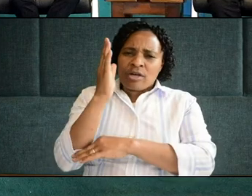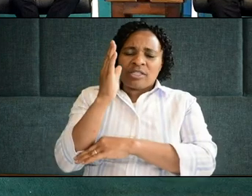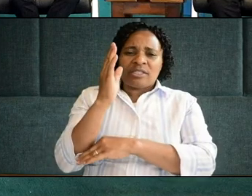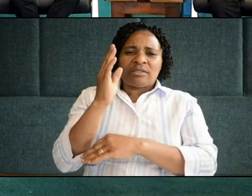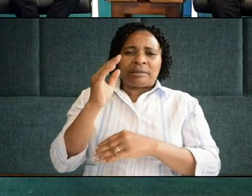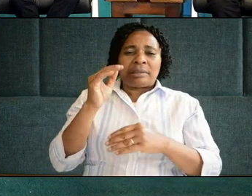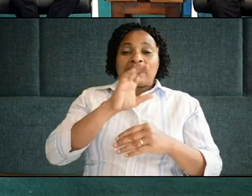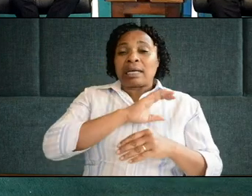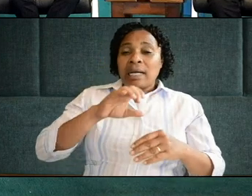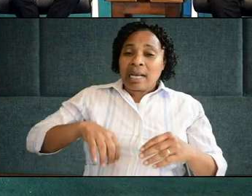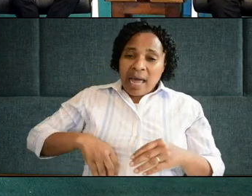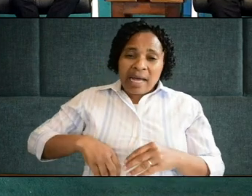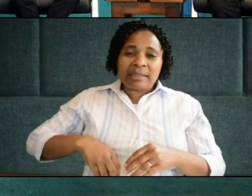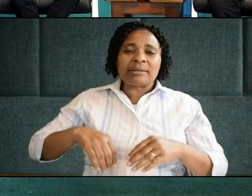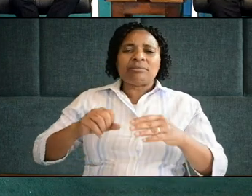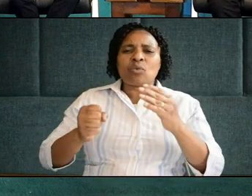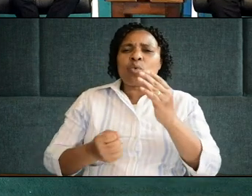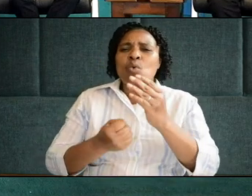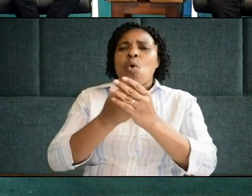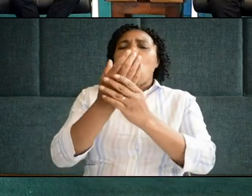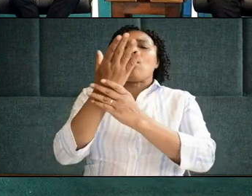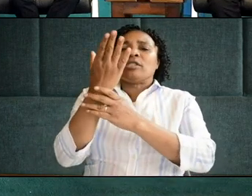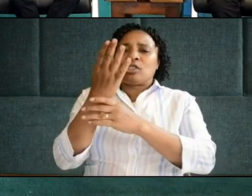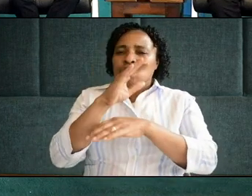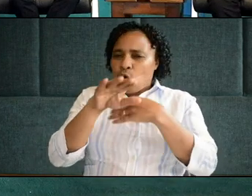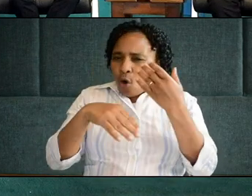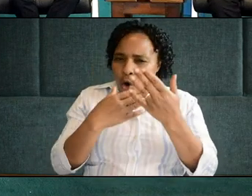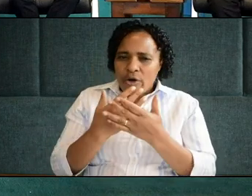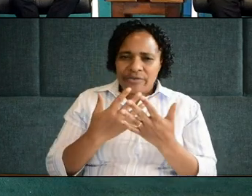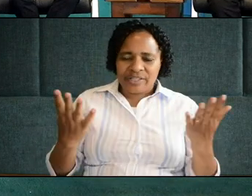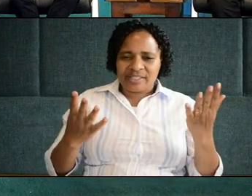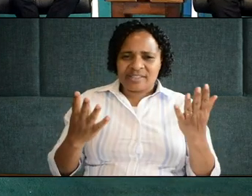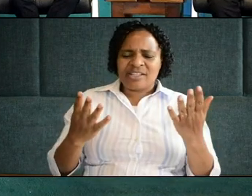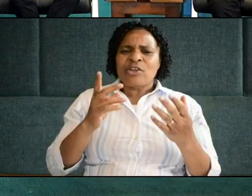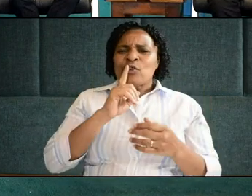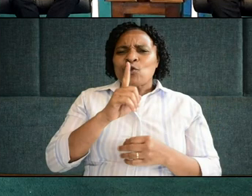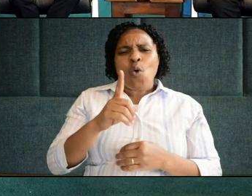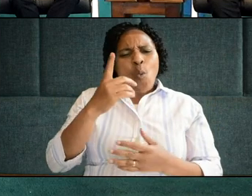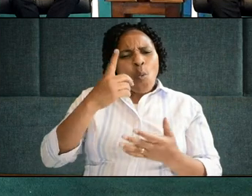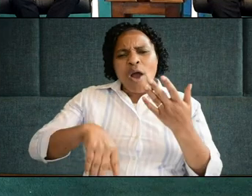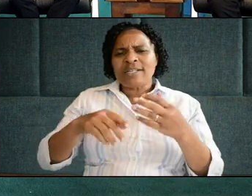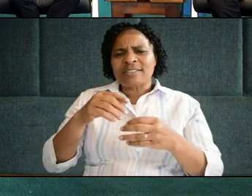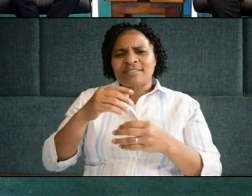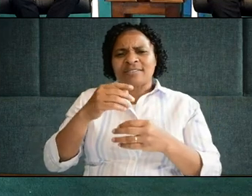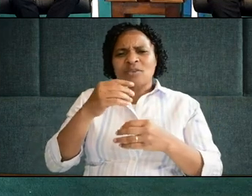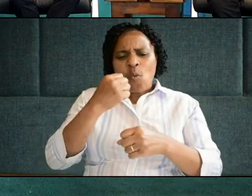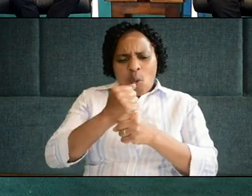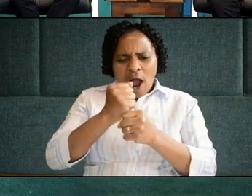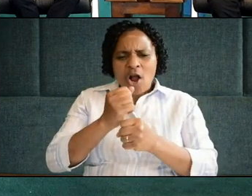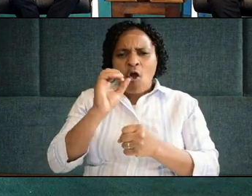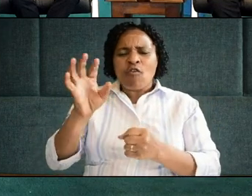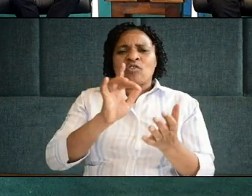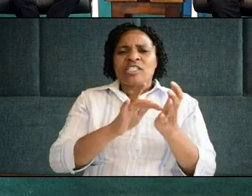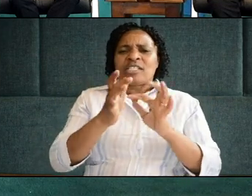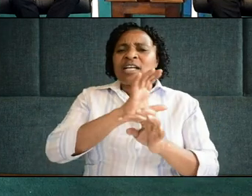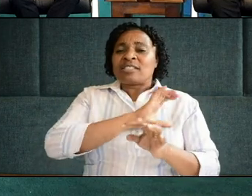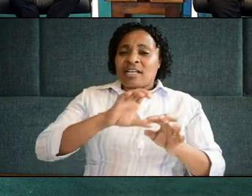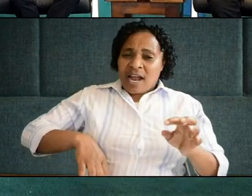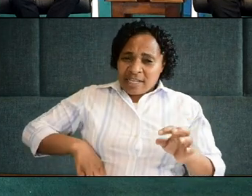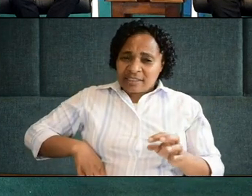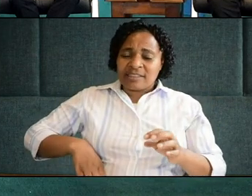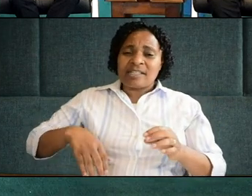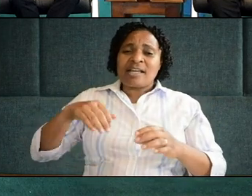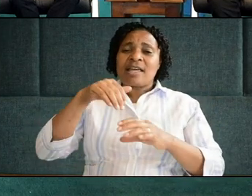Christ plays role. Mm. Okay. So what role does Christ play in this battle of